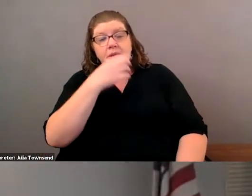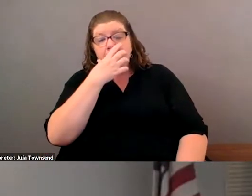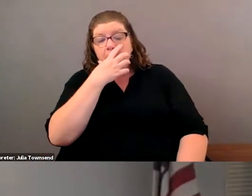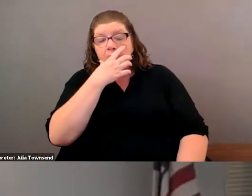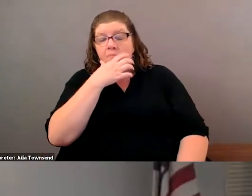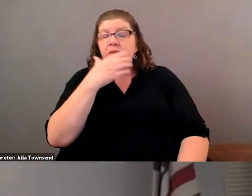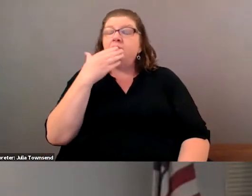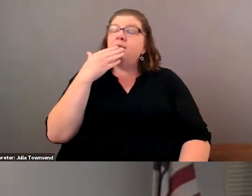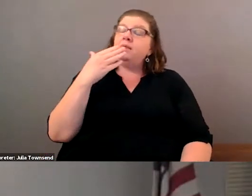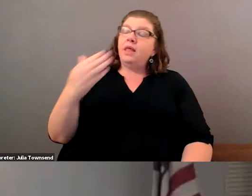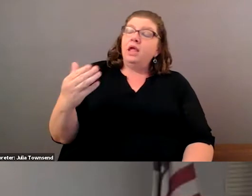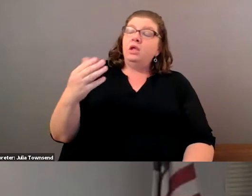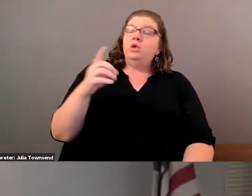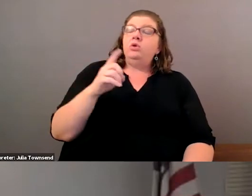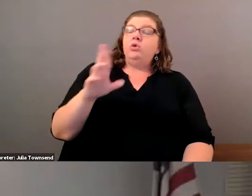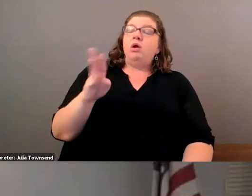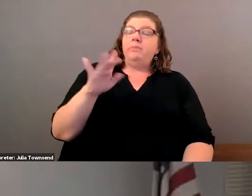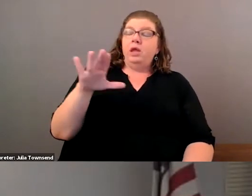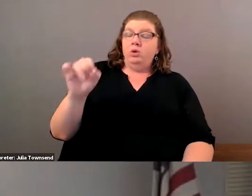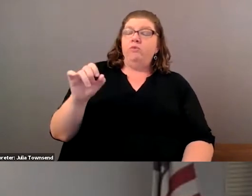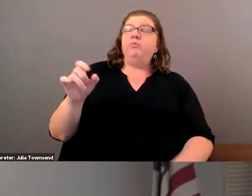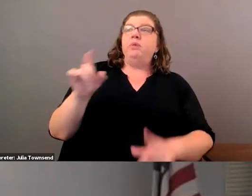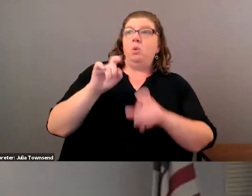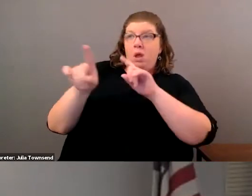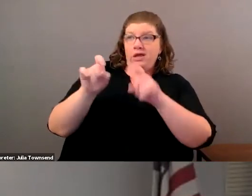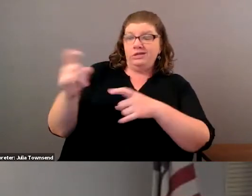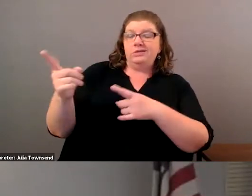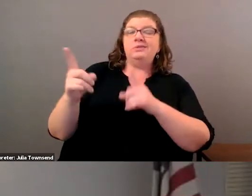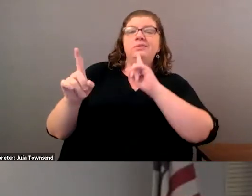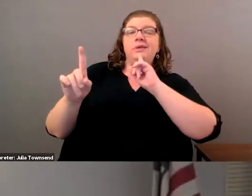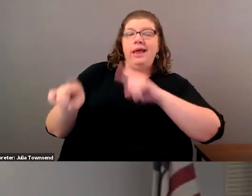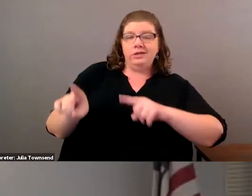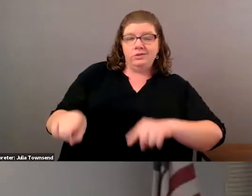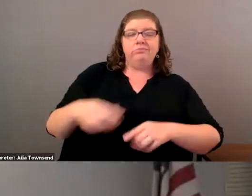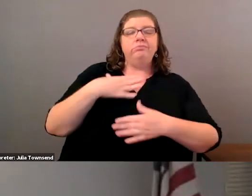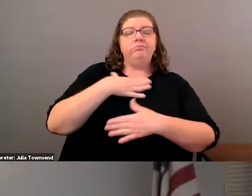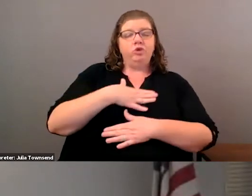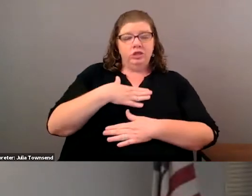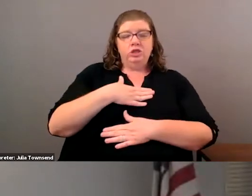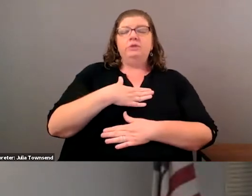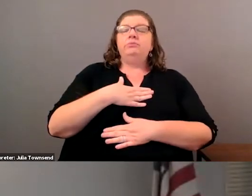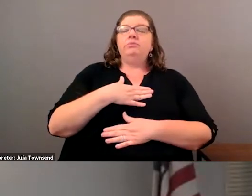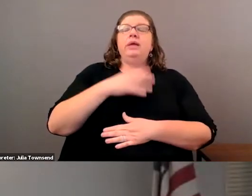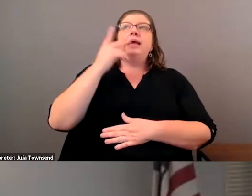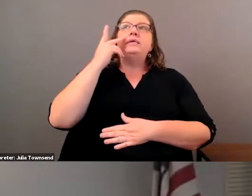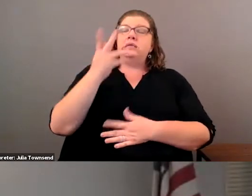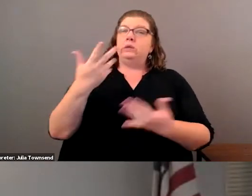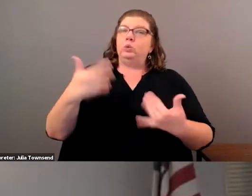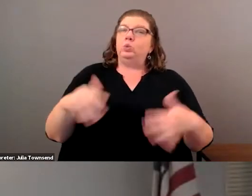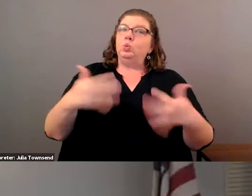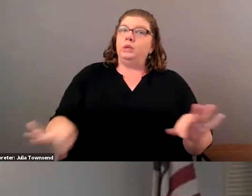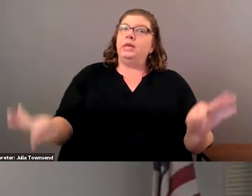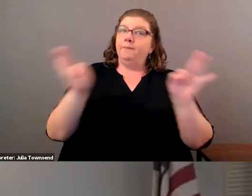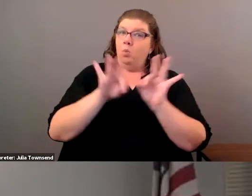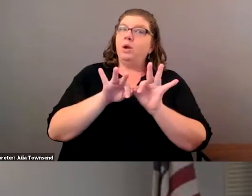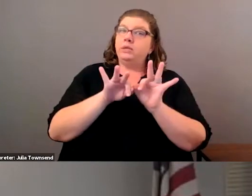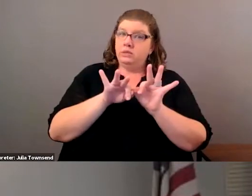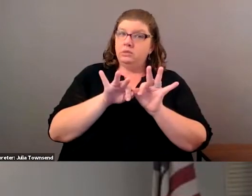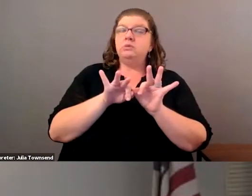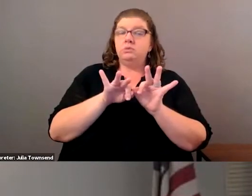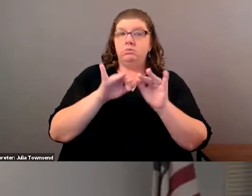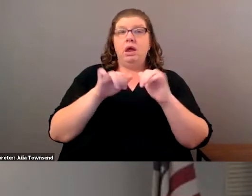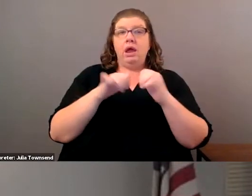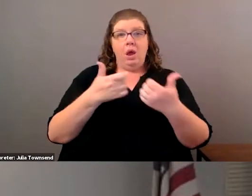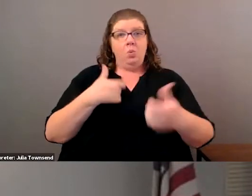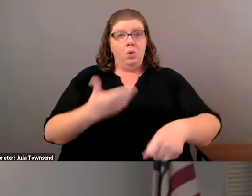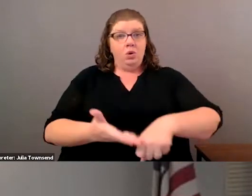thank you, Dr. Becchio, for answering the questions about this position. I certainly see the importance of it and how we would be